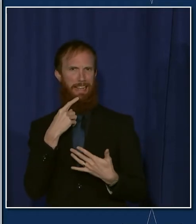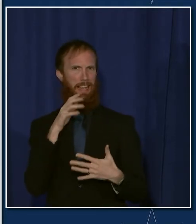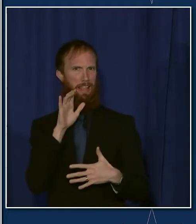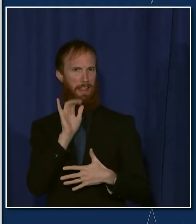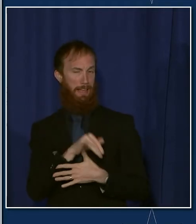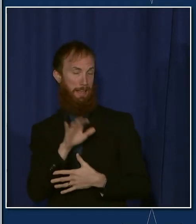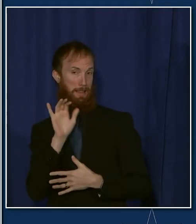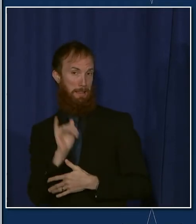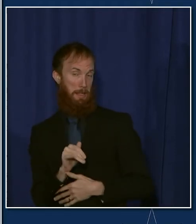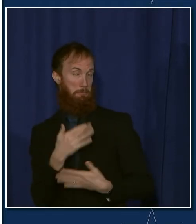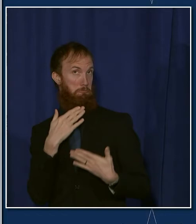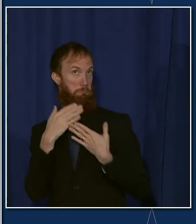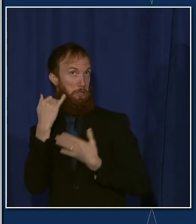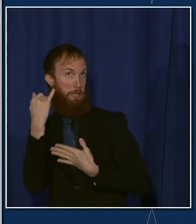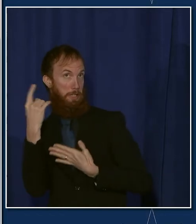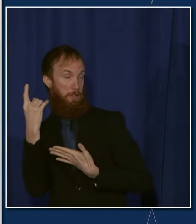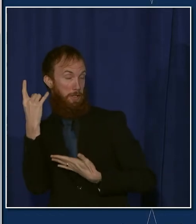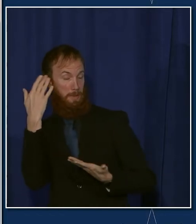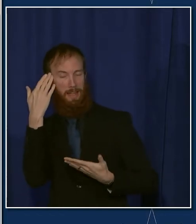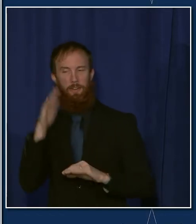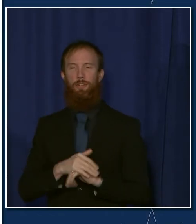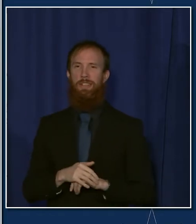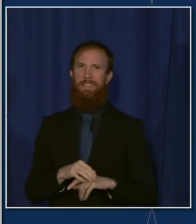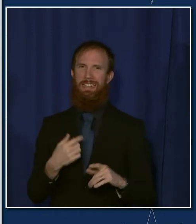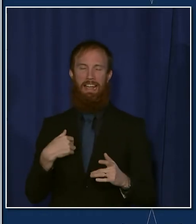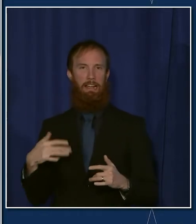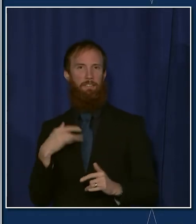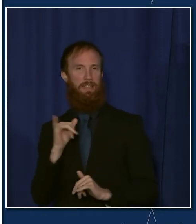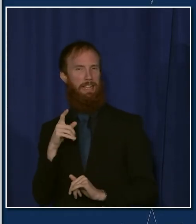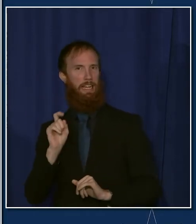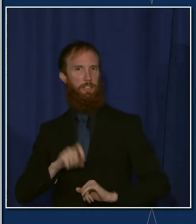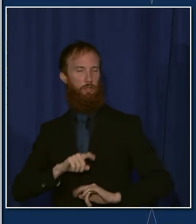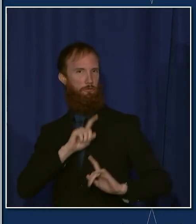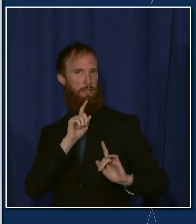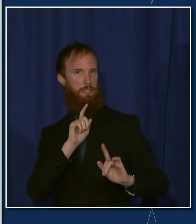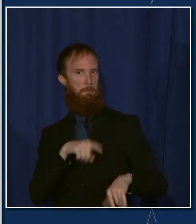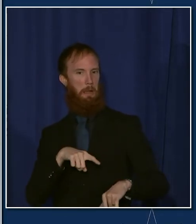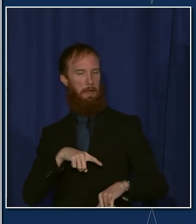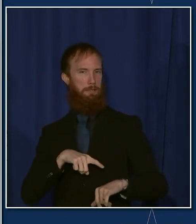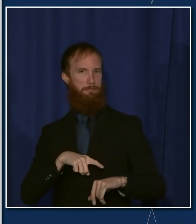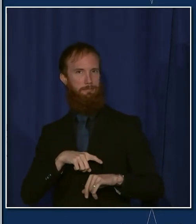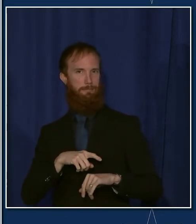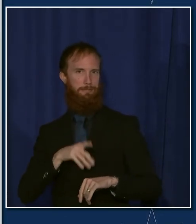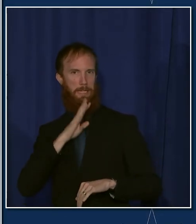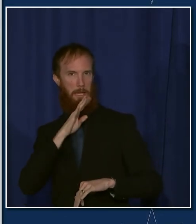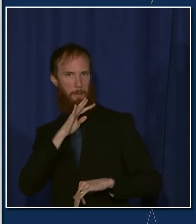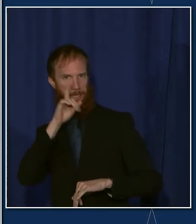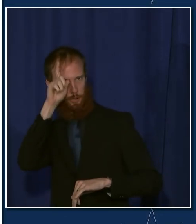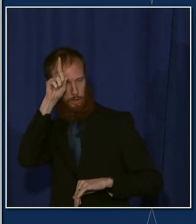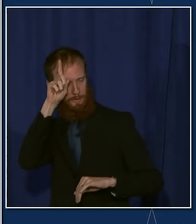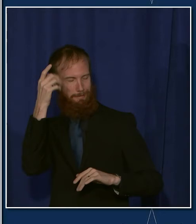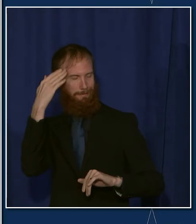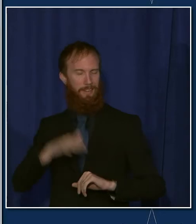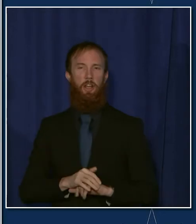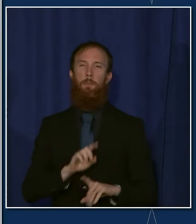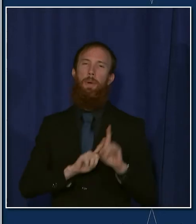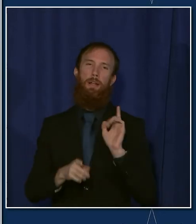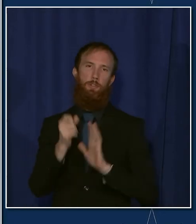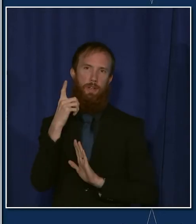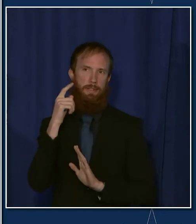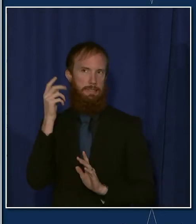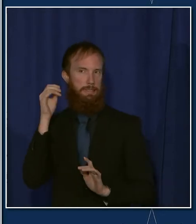So I feel like I should respond in German. I don't know. So basically, for those who aren't